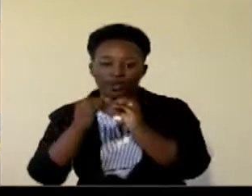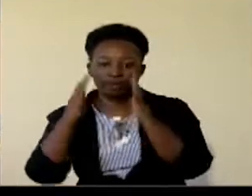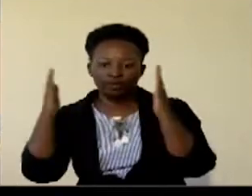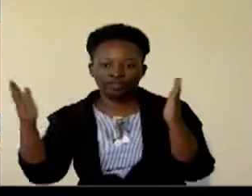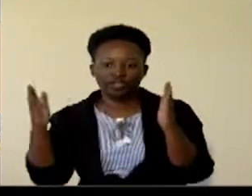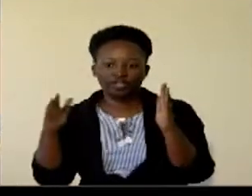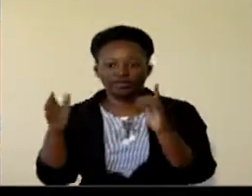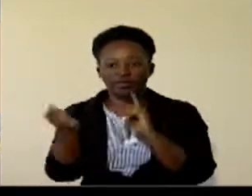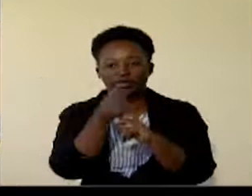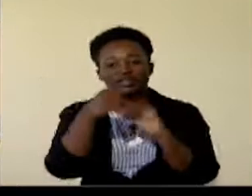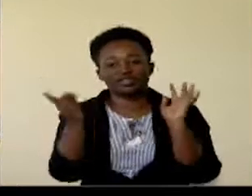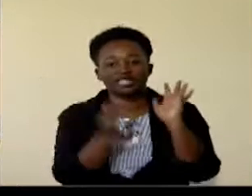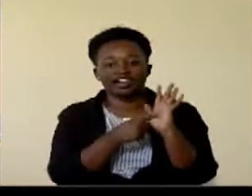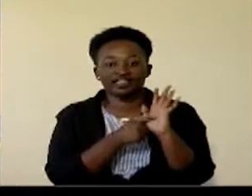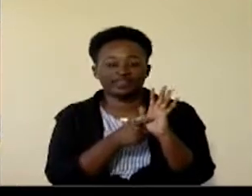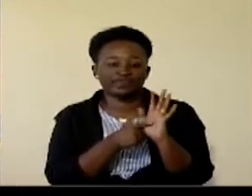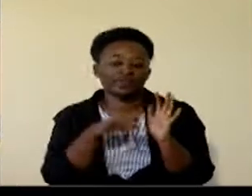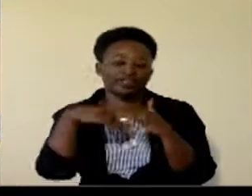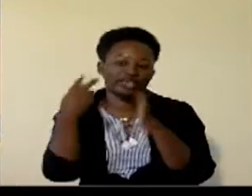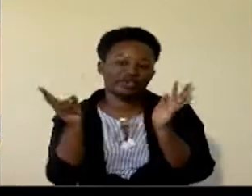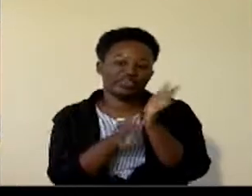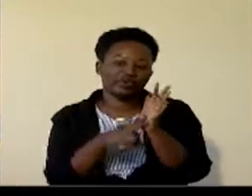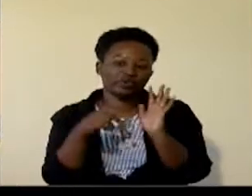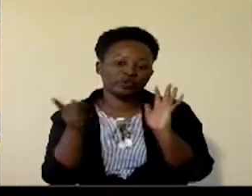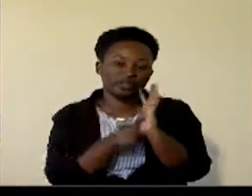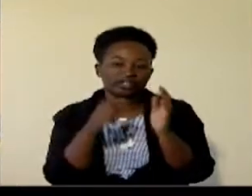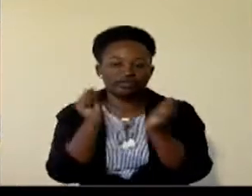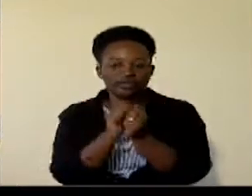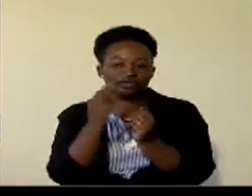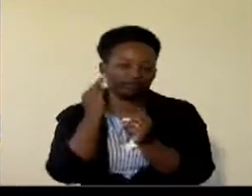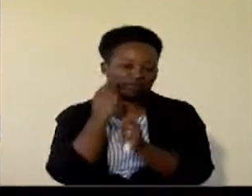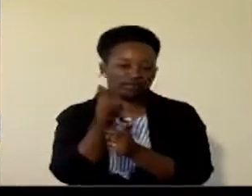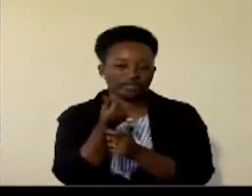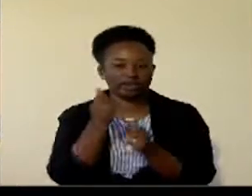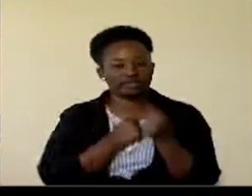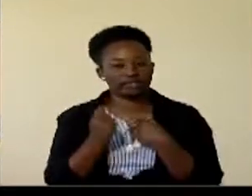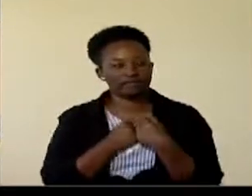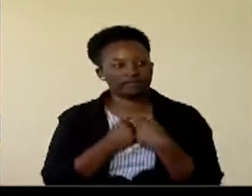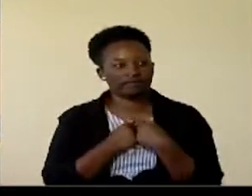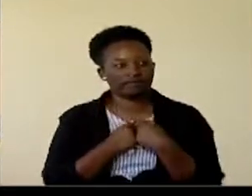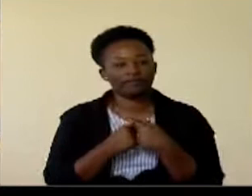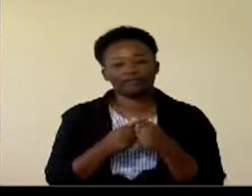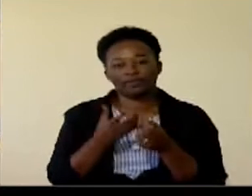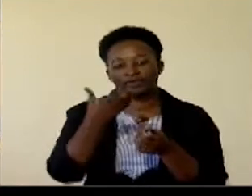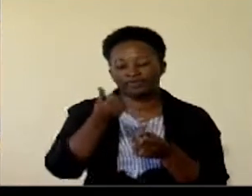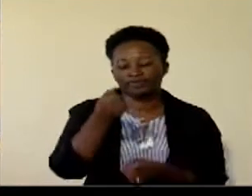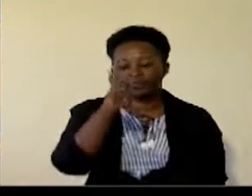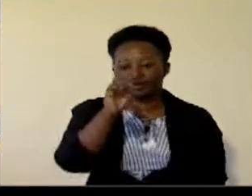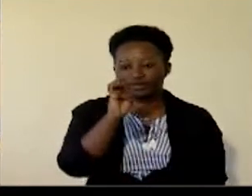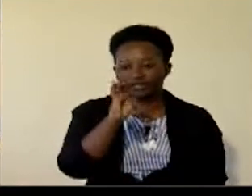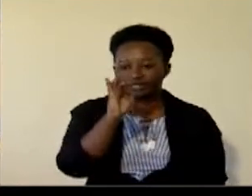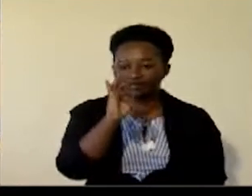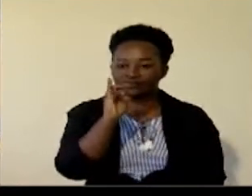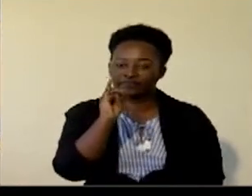million minus 30 million, you will get negative 10 million francs. It is a deficit already because it is a